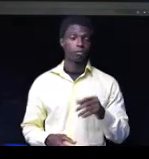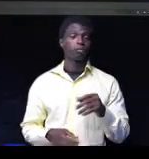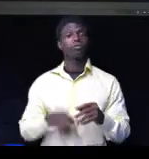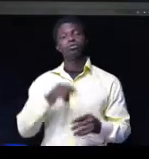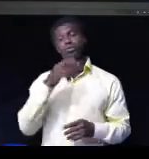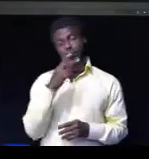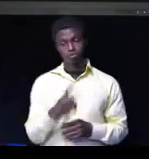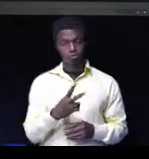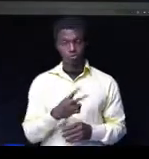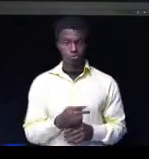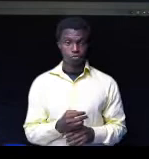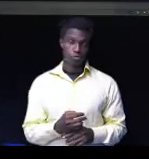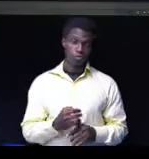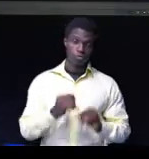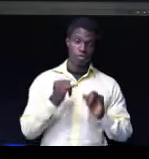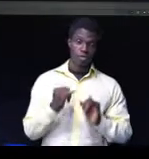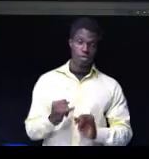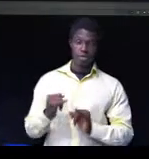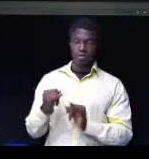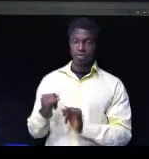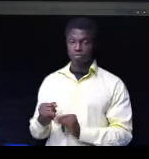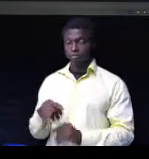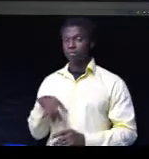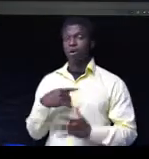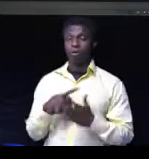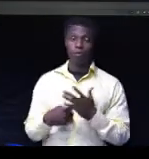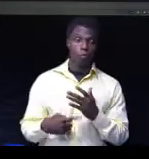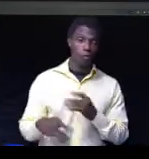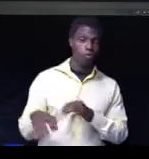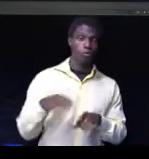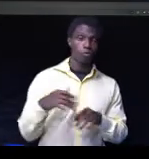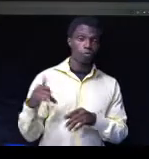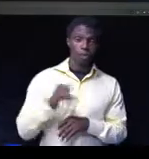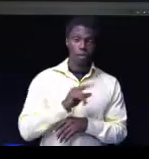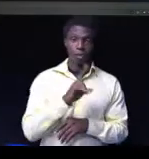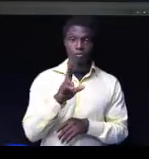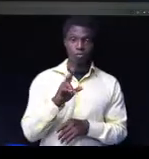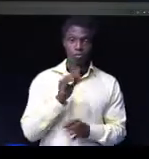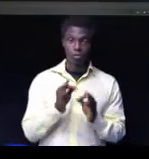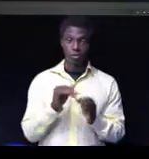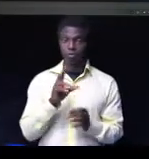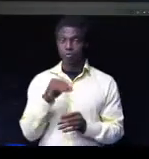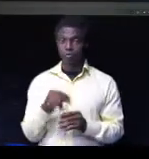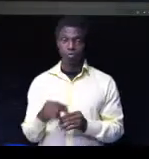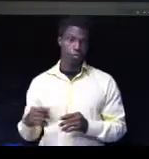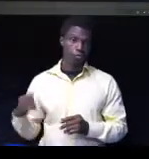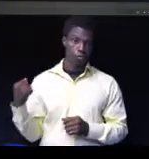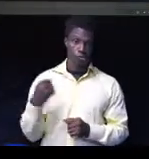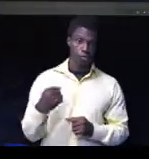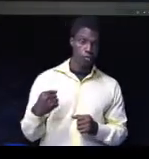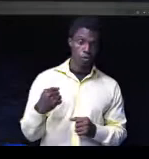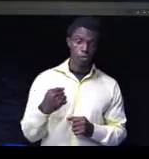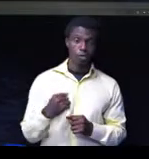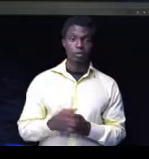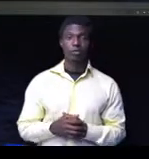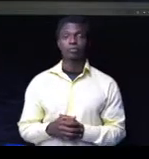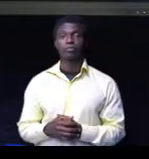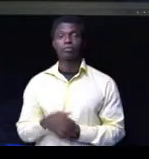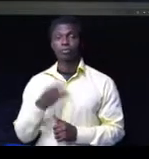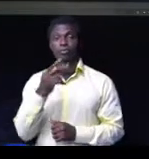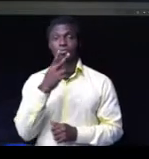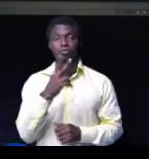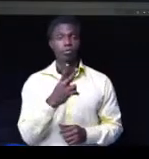Rather, 2 individuals, what do they use if you don't involve ourselves in punching and striking? The